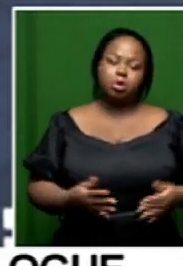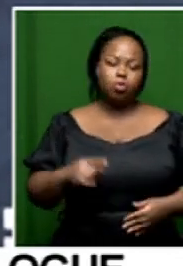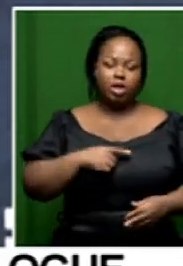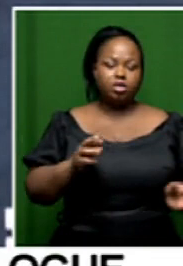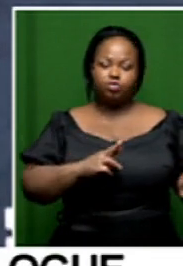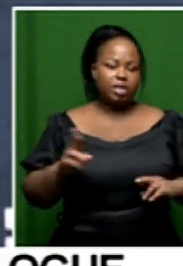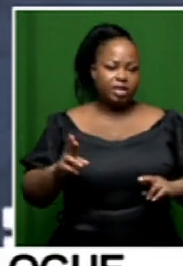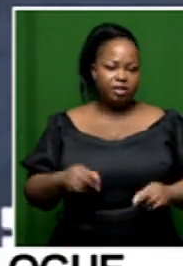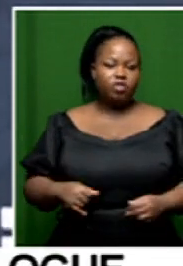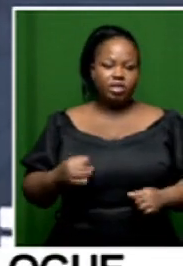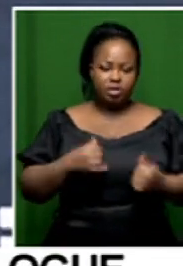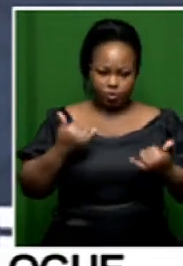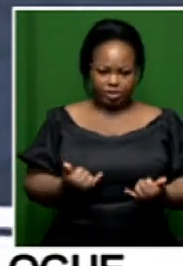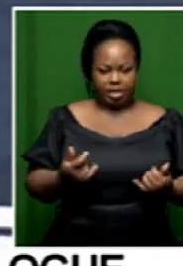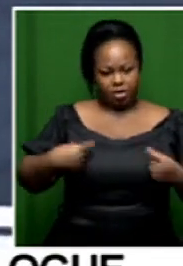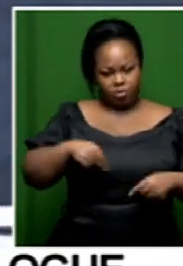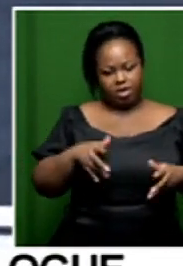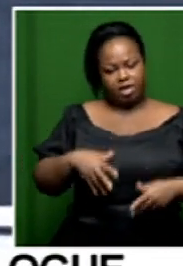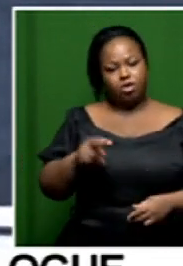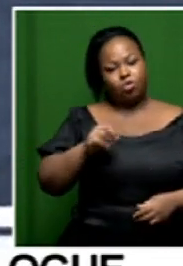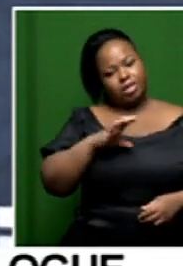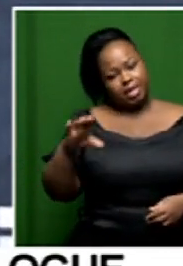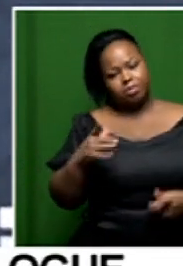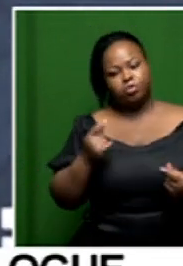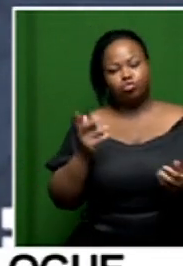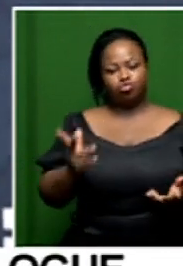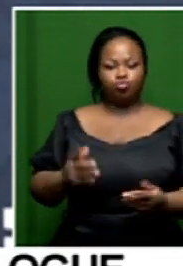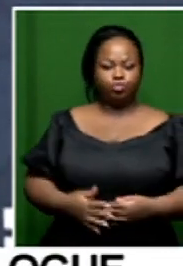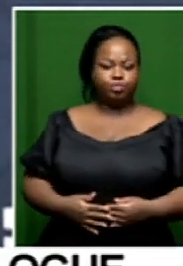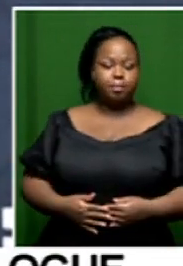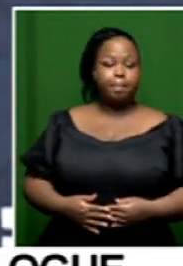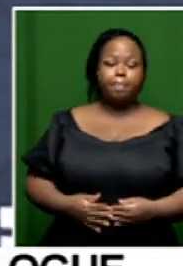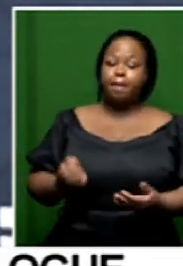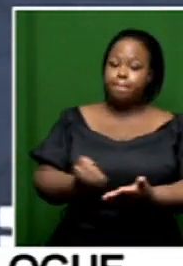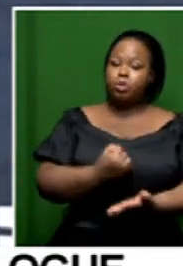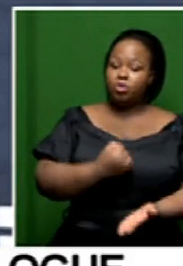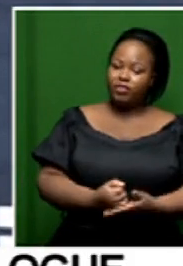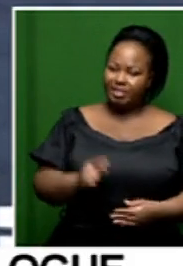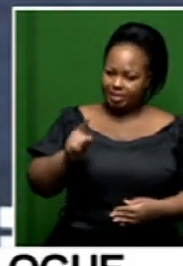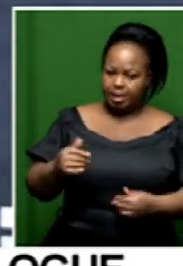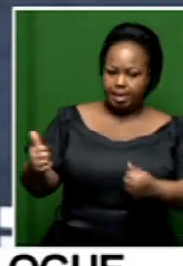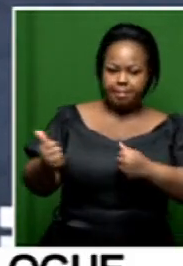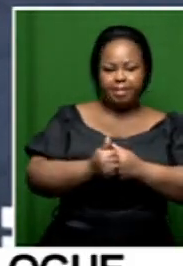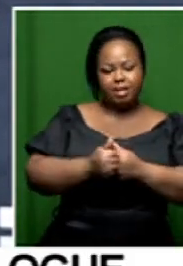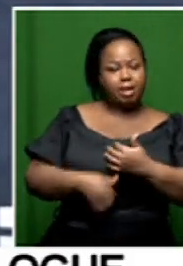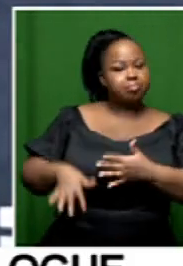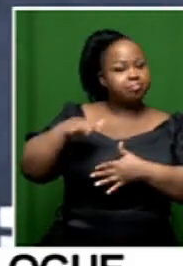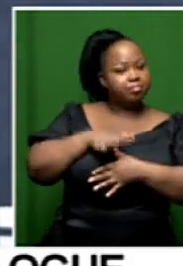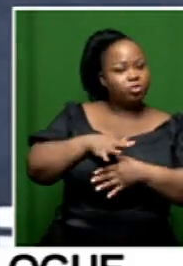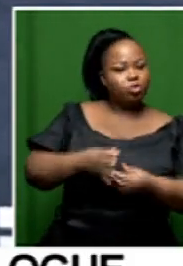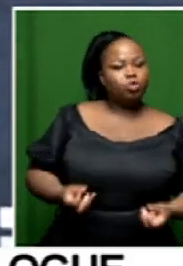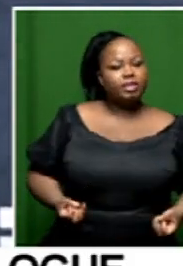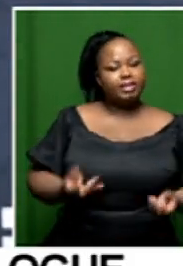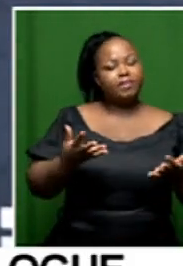the readiness of the infrastructure. Today, we're in the Northern Cape doing the same. Post Office is the key stakeholder in